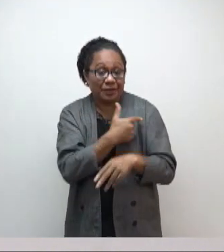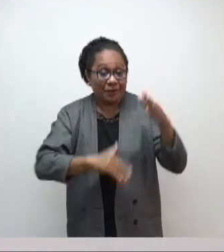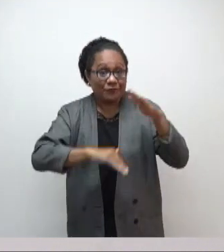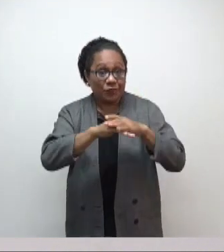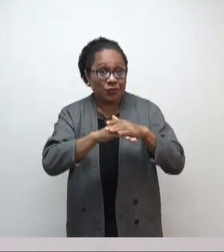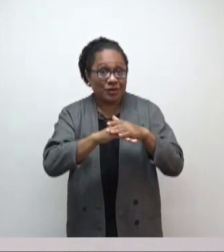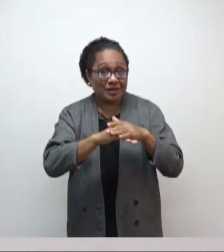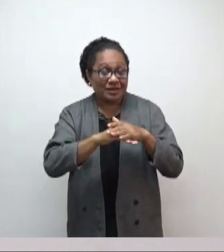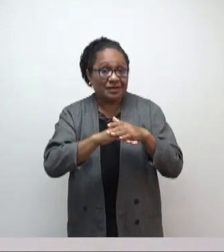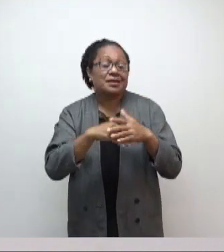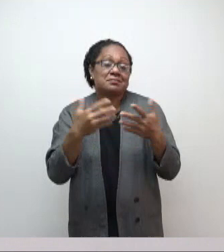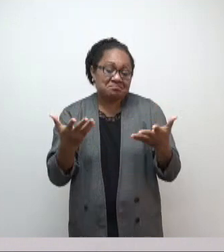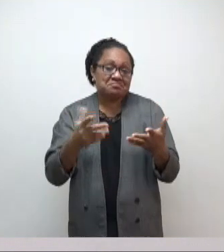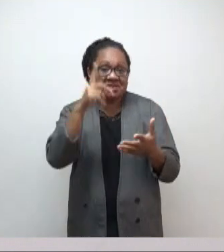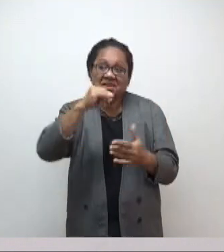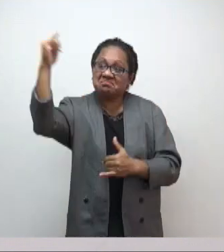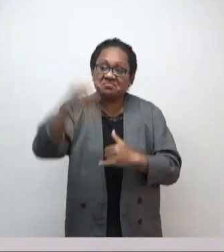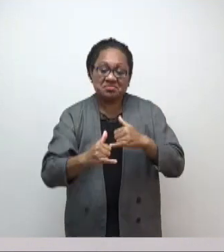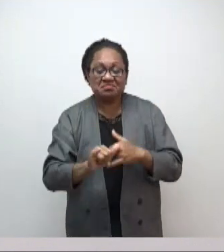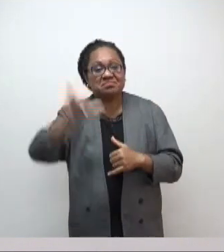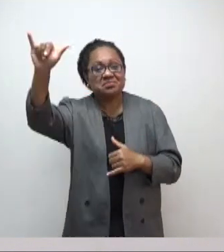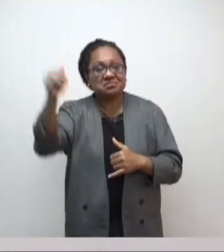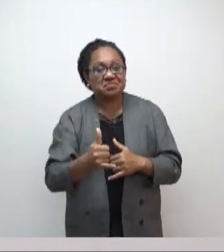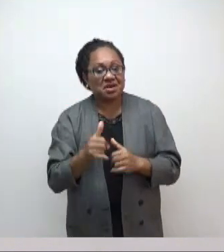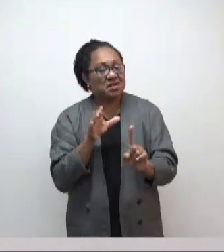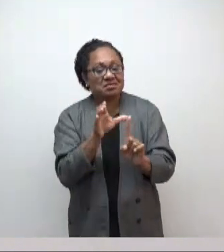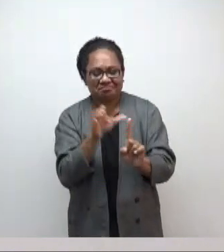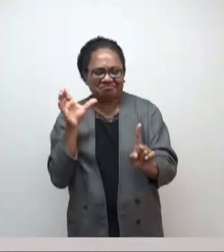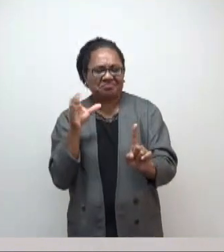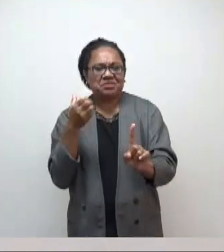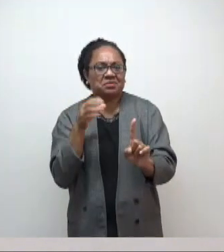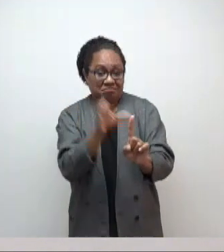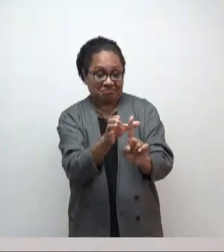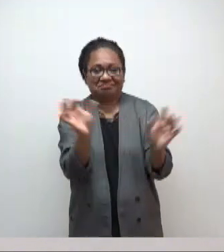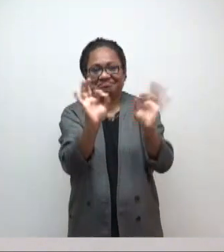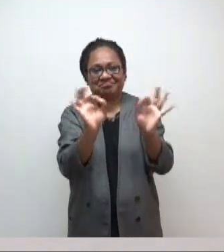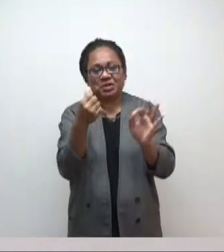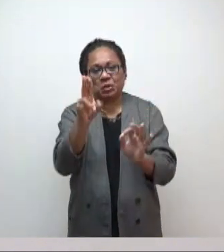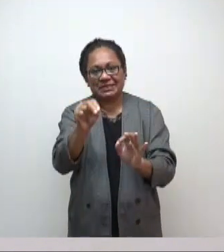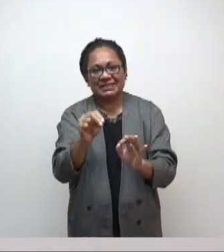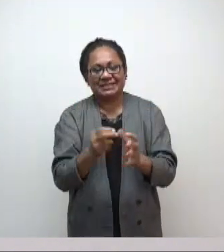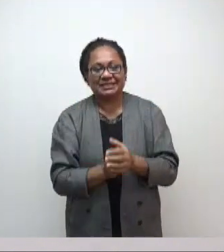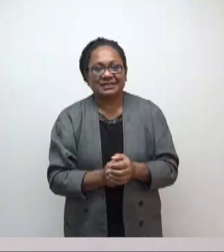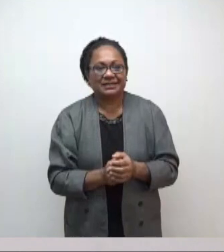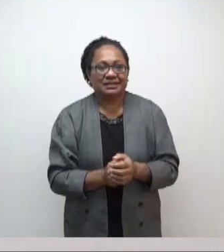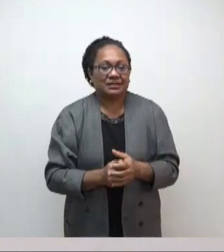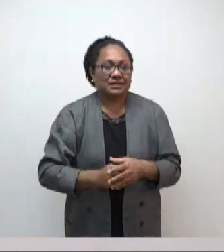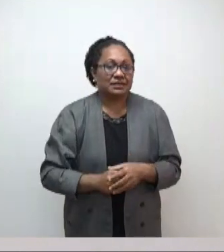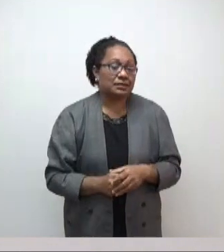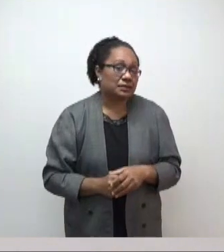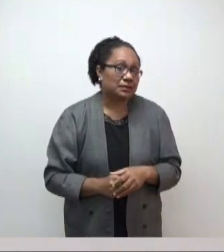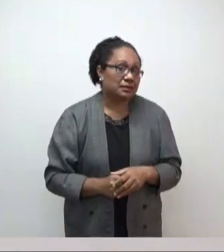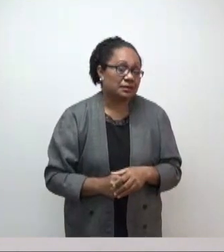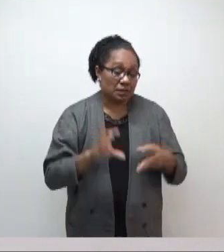position to open quarantine-free travel with other countries that have deployed the same Pfizer, Moderna,